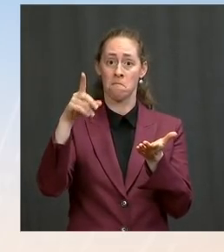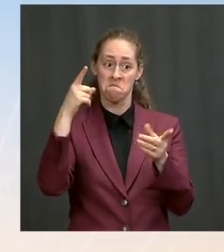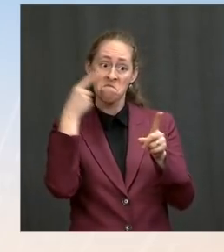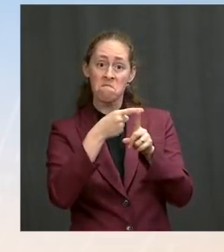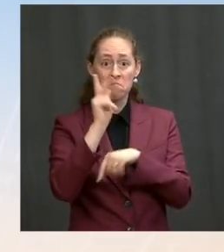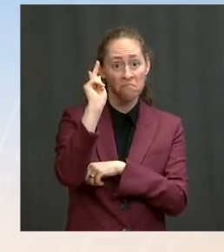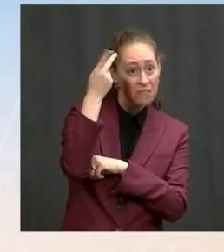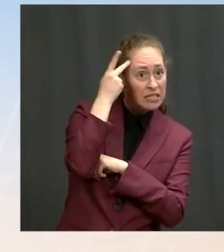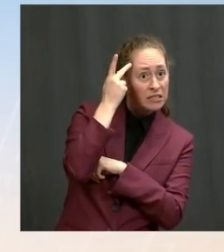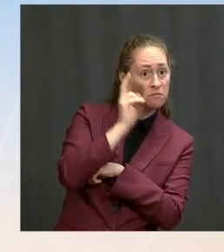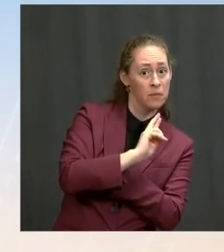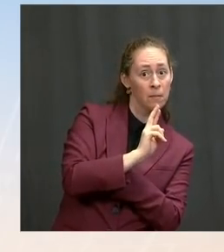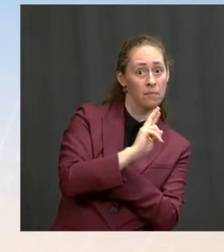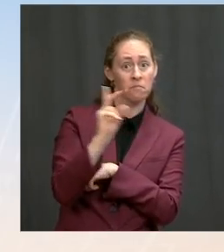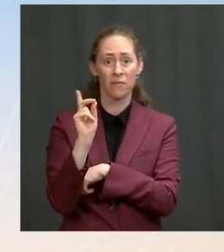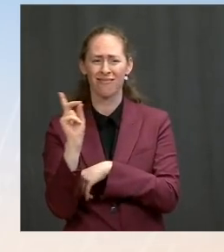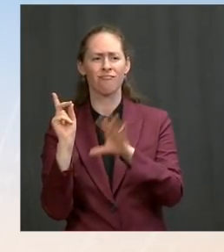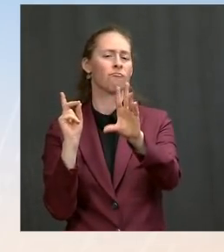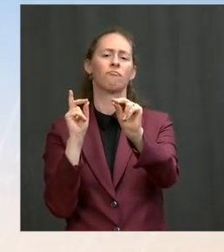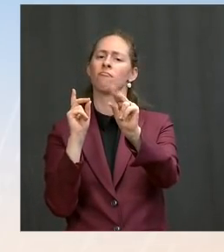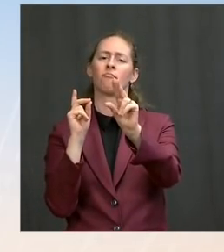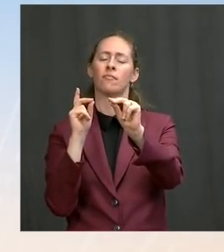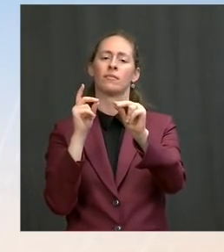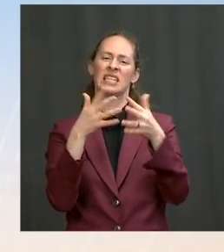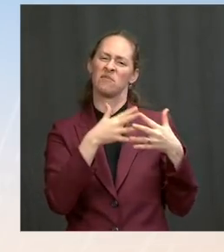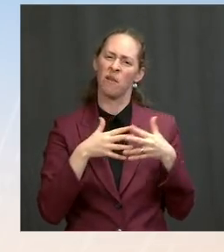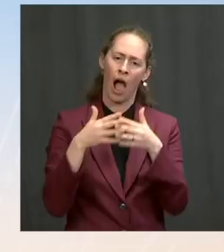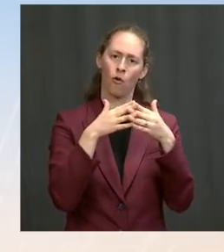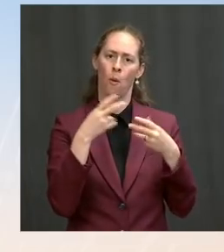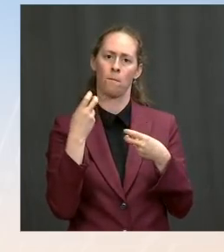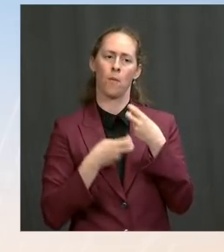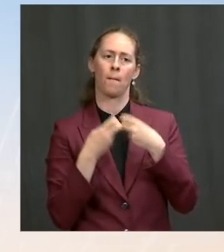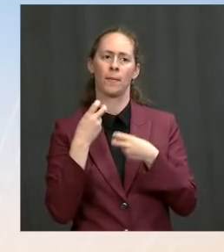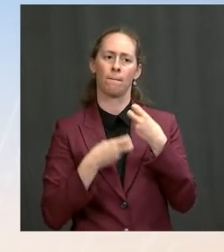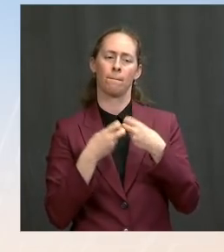safe drinking water is fundamental to protecting all people,